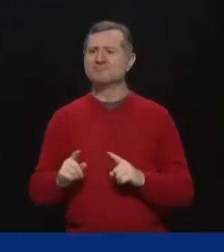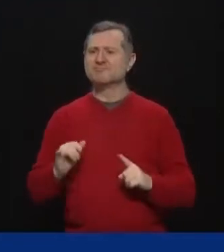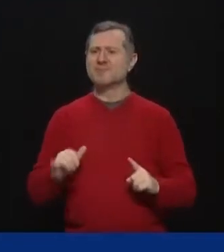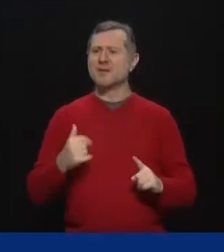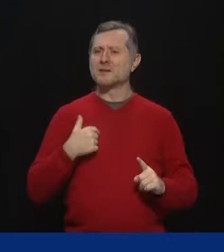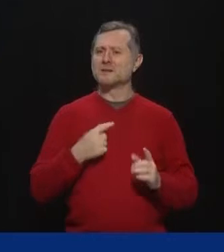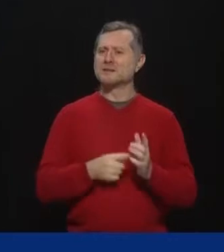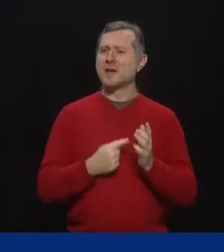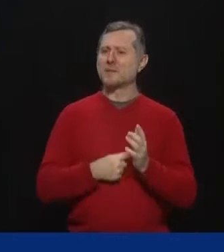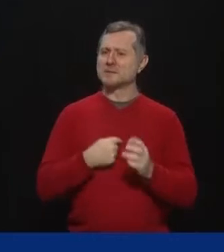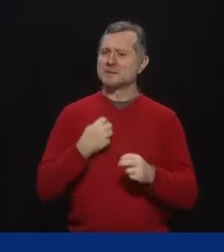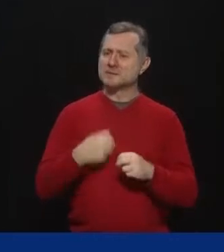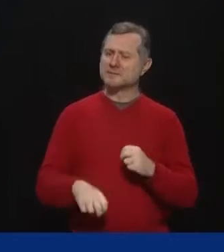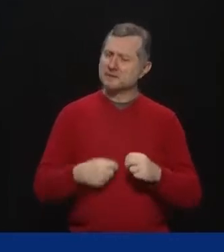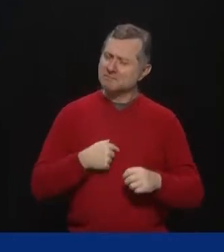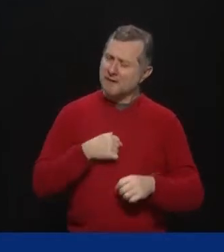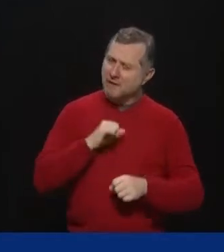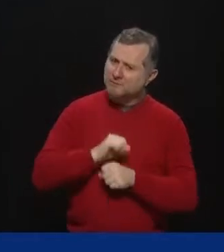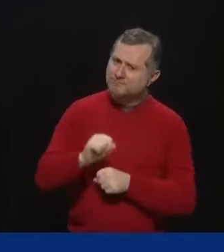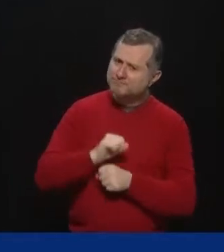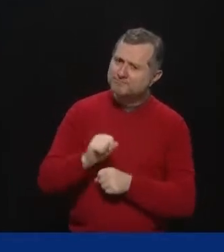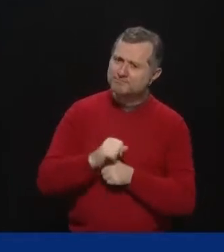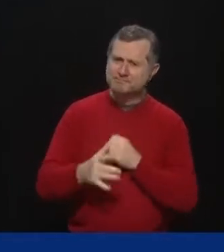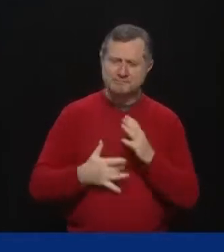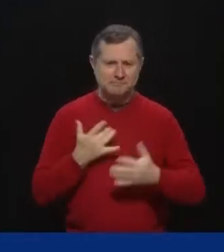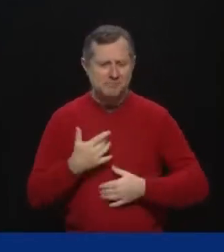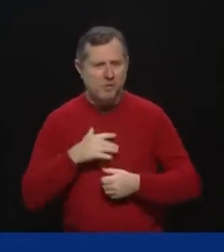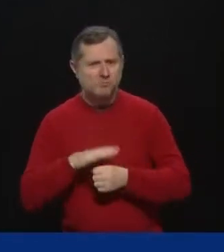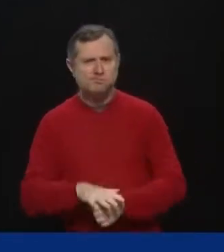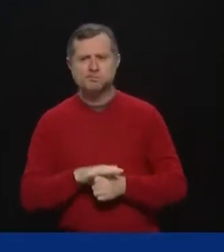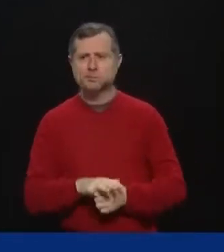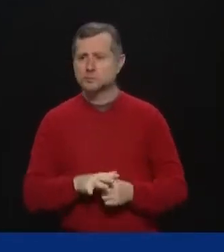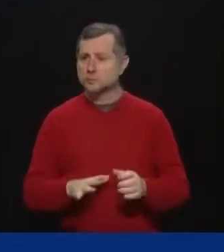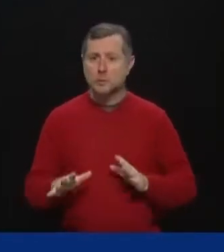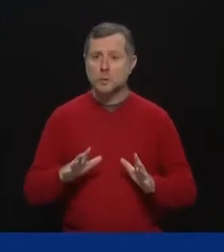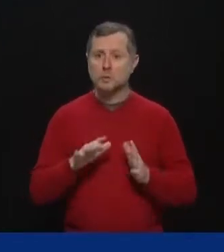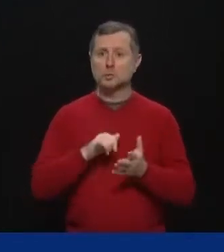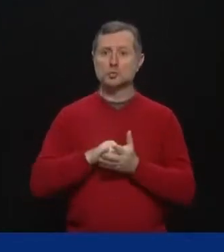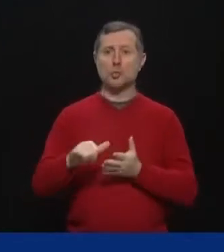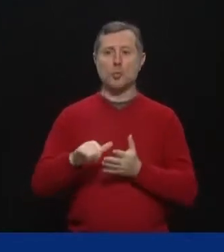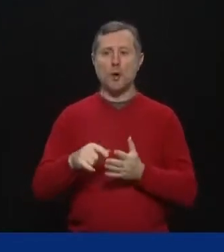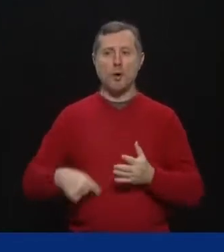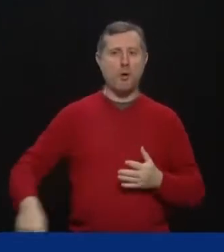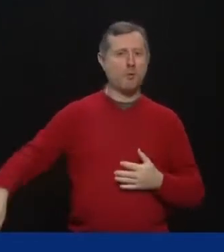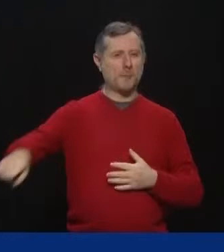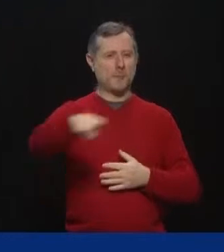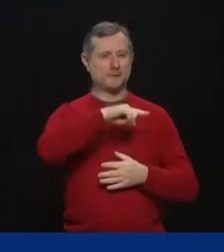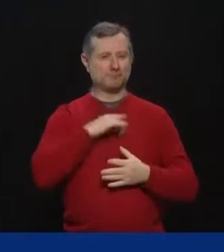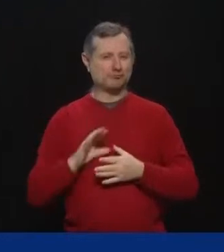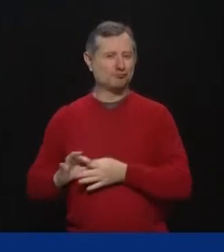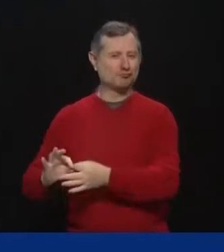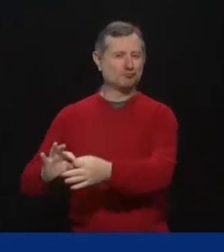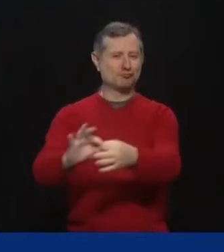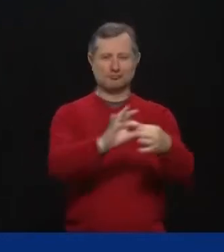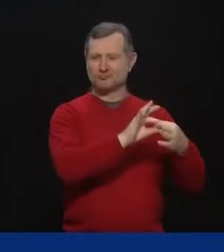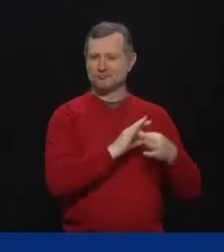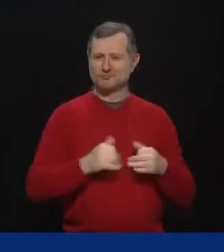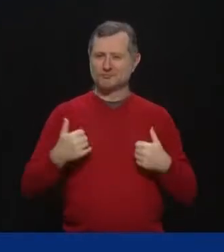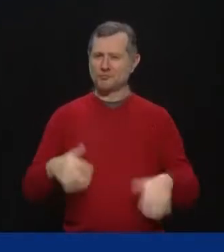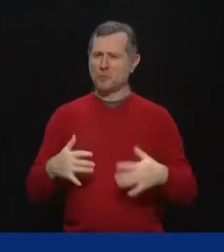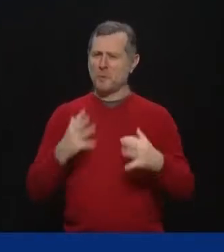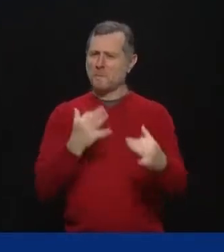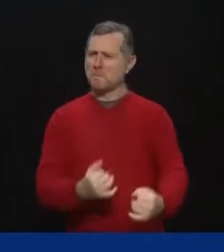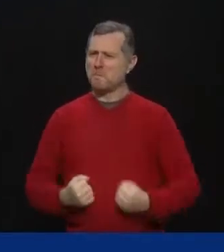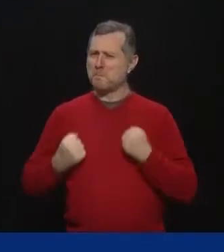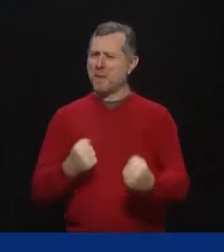dawn, New Yorkers stand together. We pull together, and all of you represent thousands more across this state, and that is the power of what